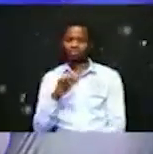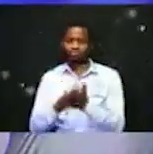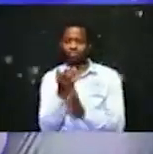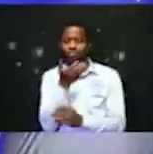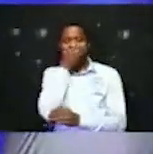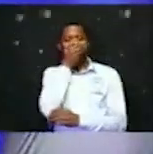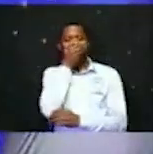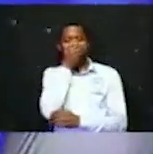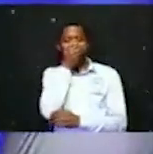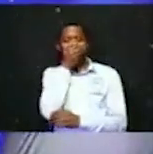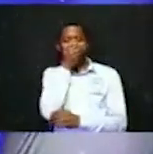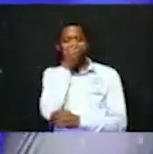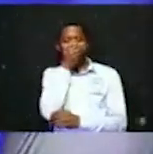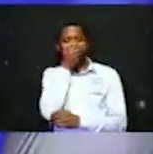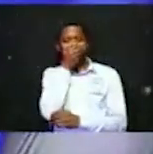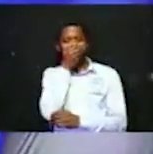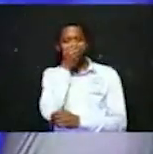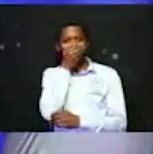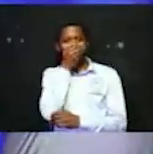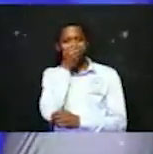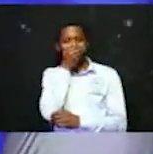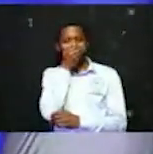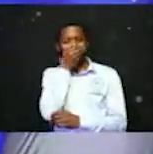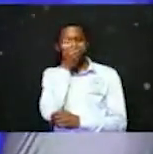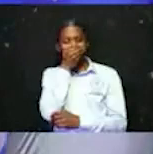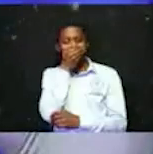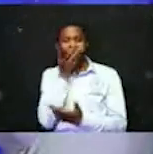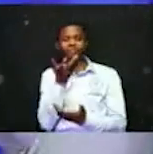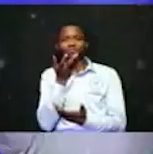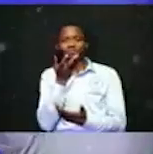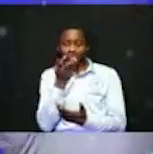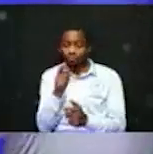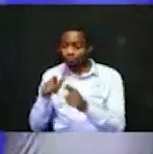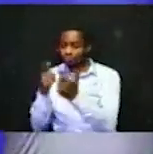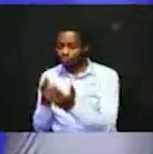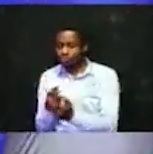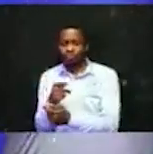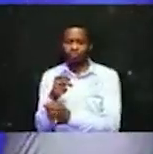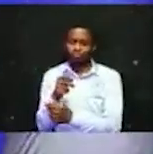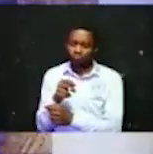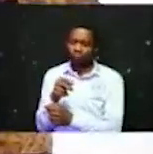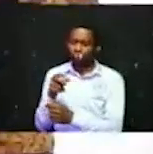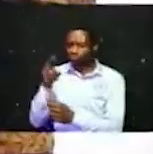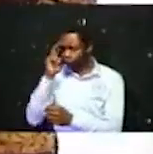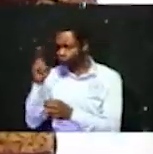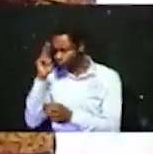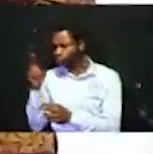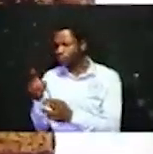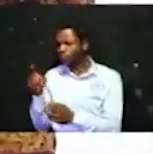with their hands. Emapoma ekan wanu tum nu wade wansa ekatakata wanu. The voices of the nobles in town were